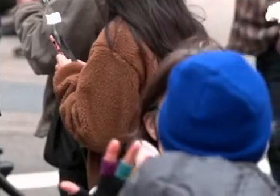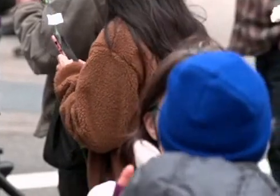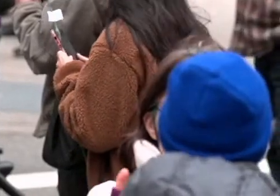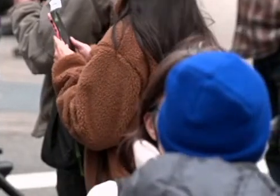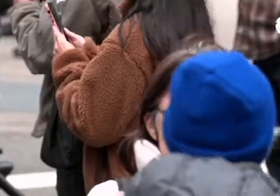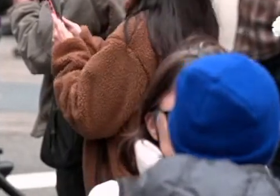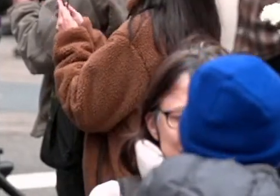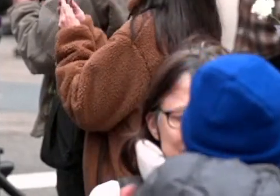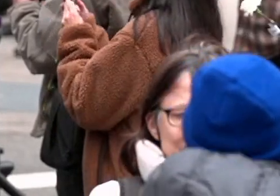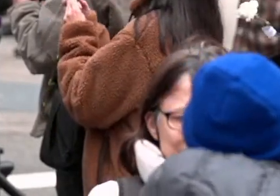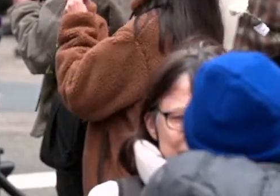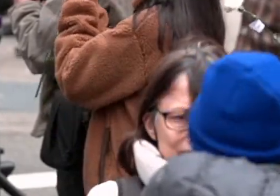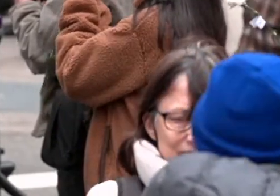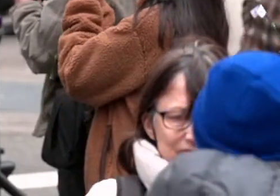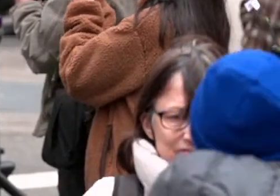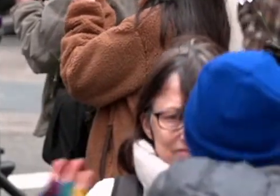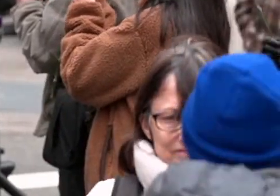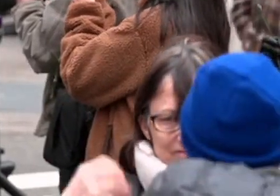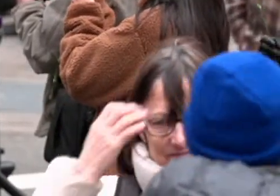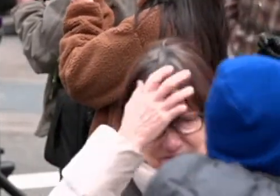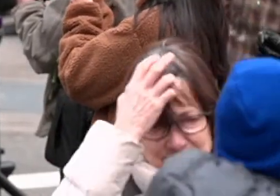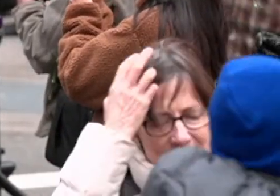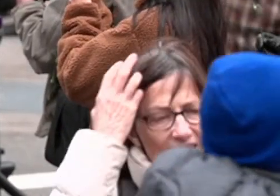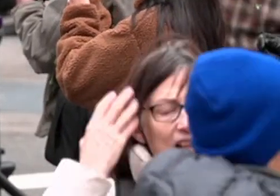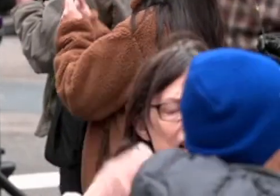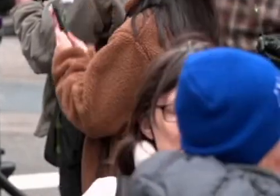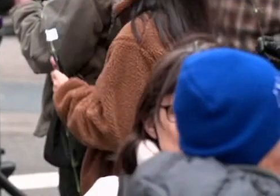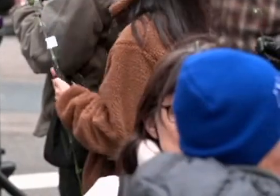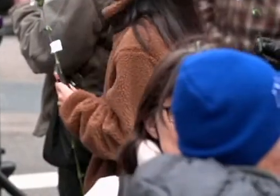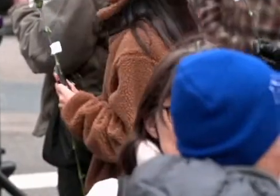23. Mary Herman, age 40.